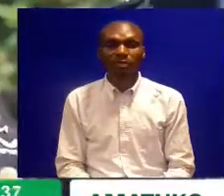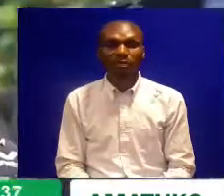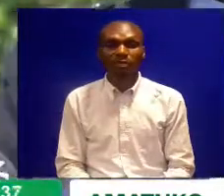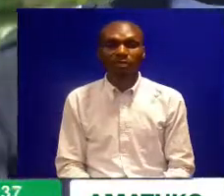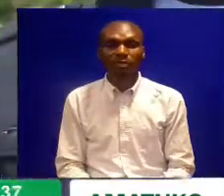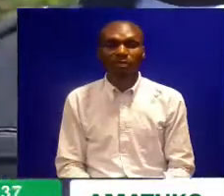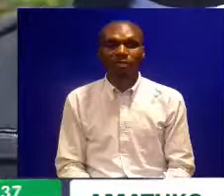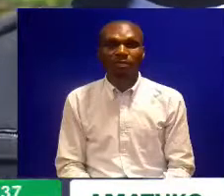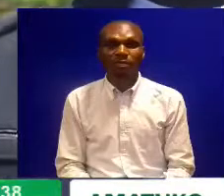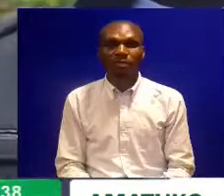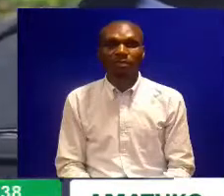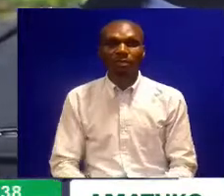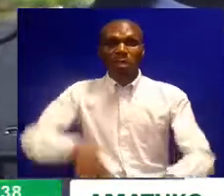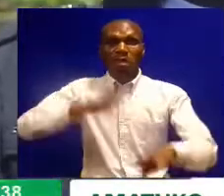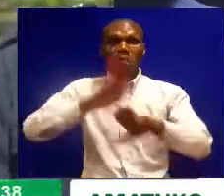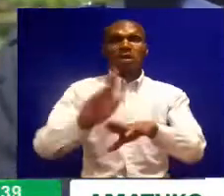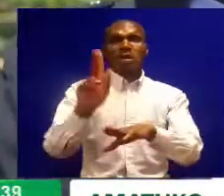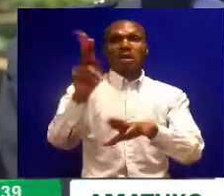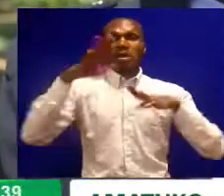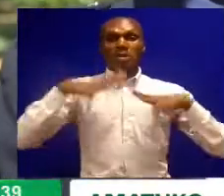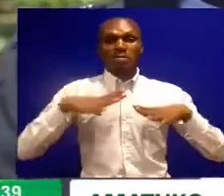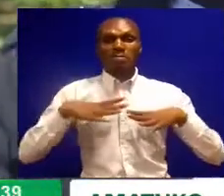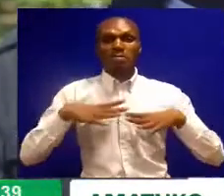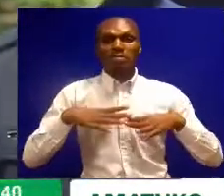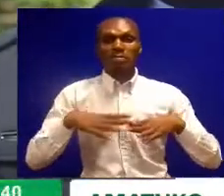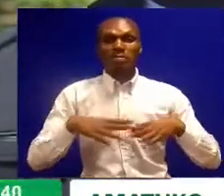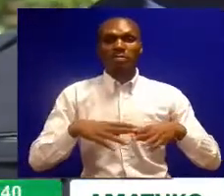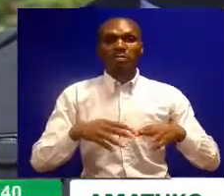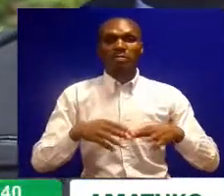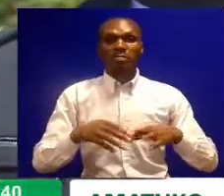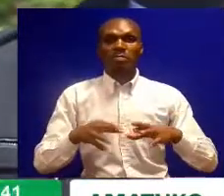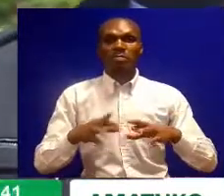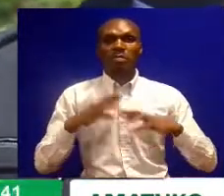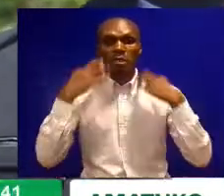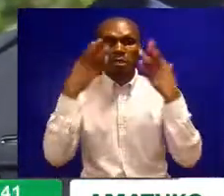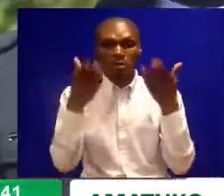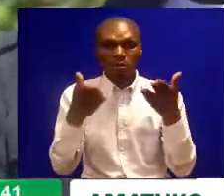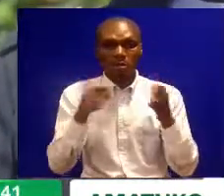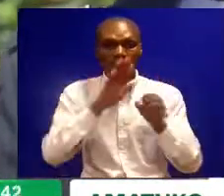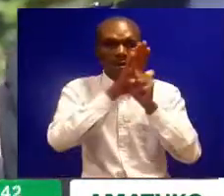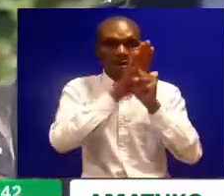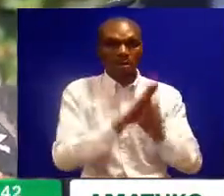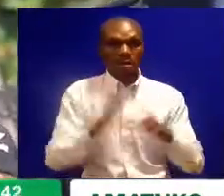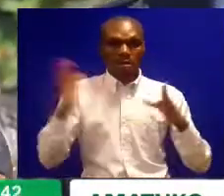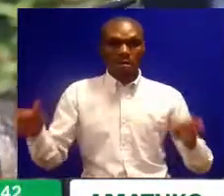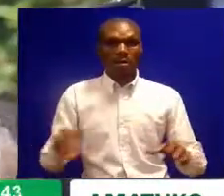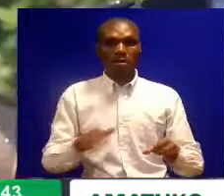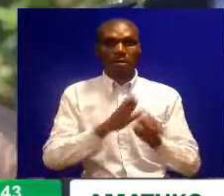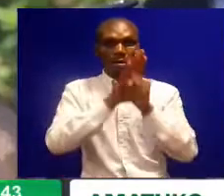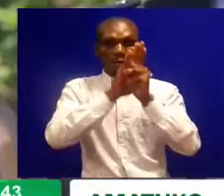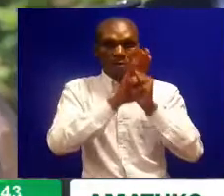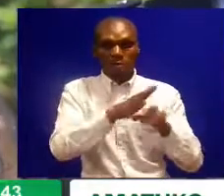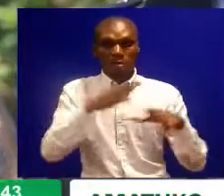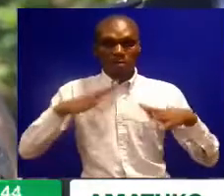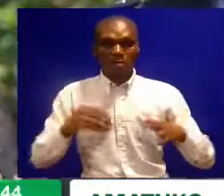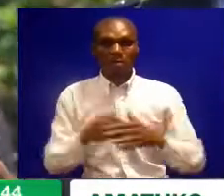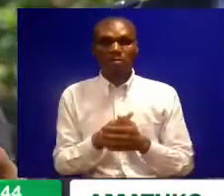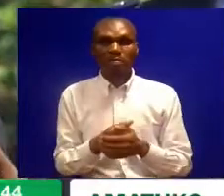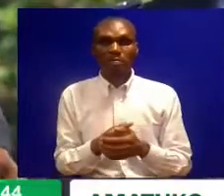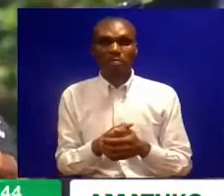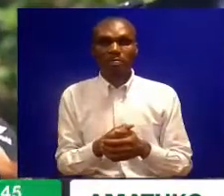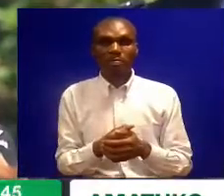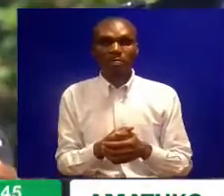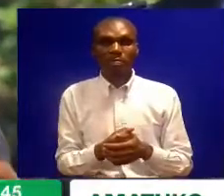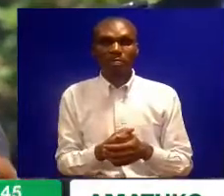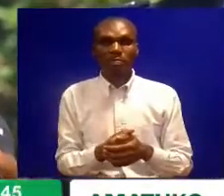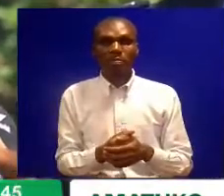Fellow Kenyans, the press, the oppressed, the oppressors, I present